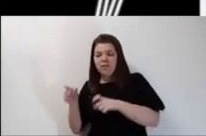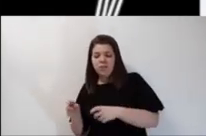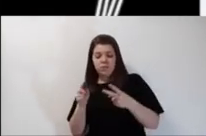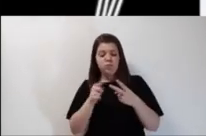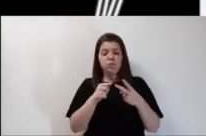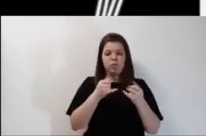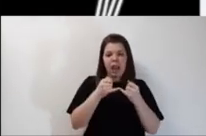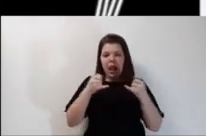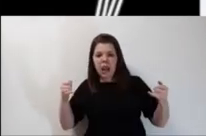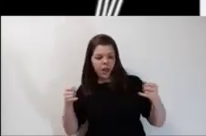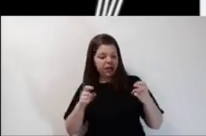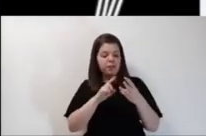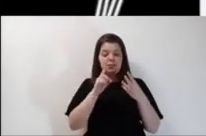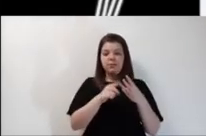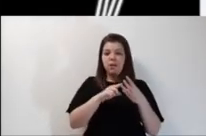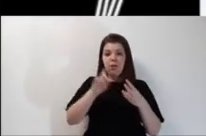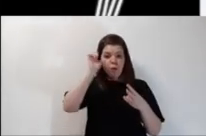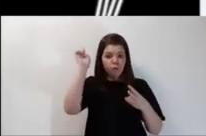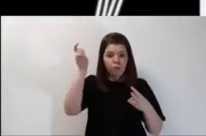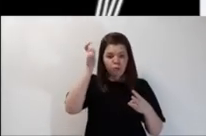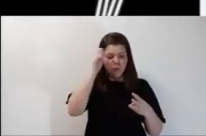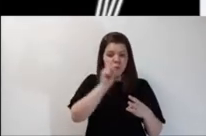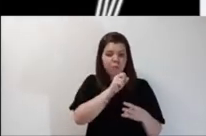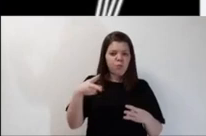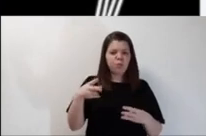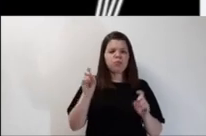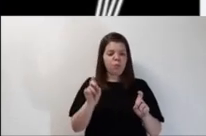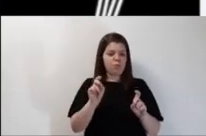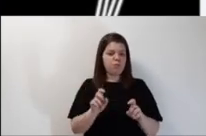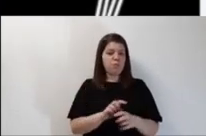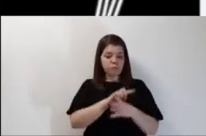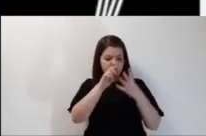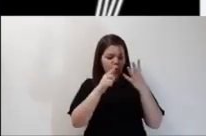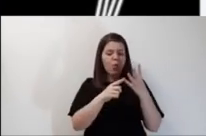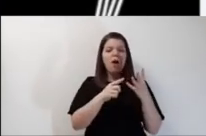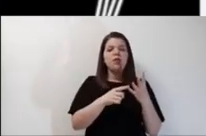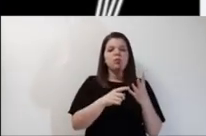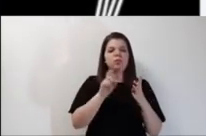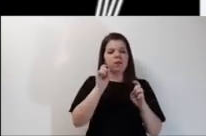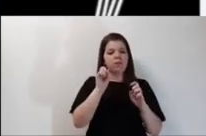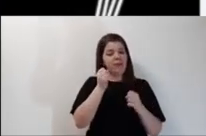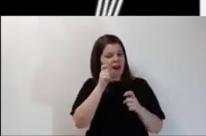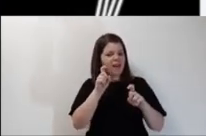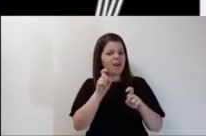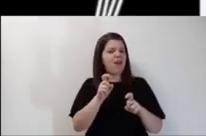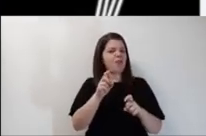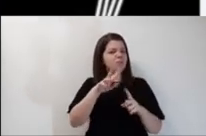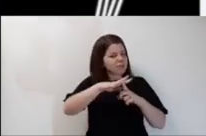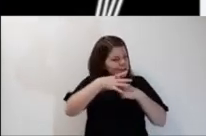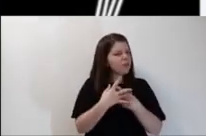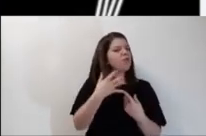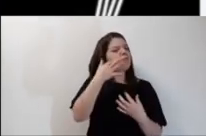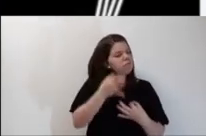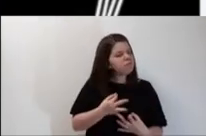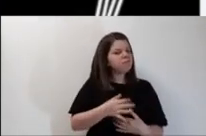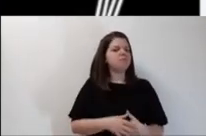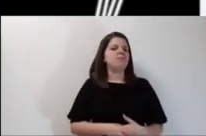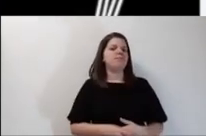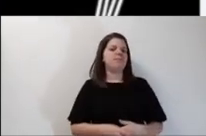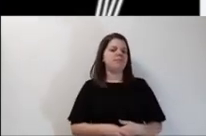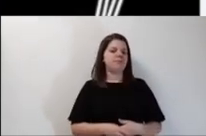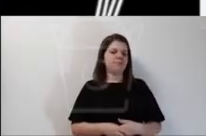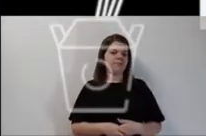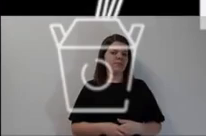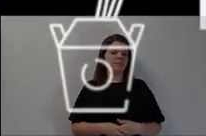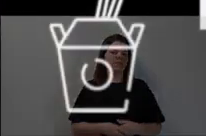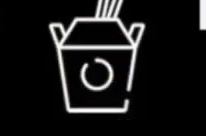Agiledu works? We will list the stakeholders, timeline, and the concept of education product.